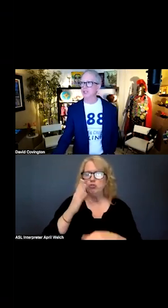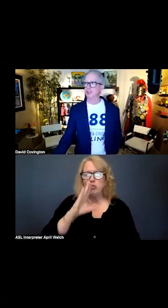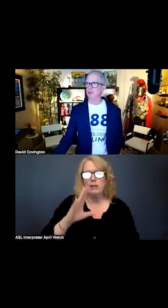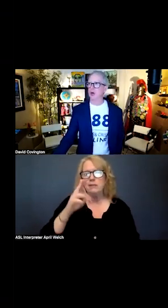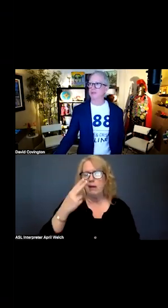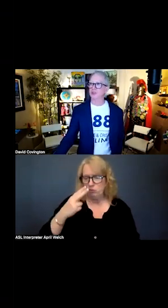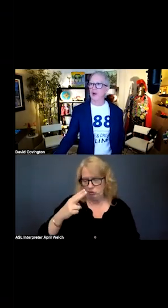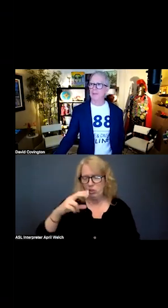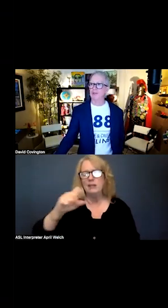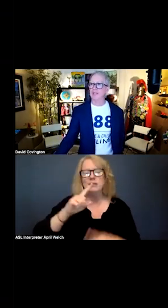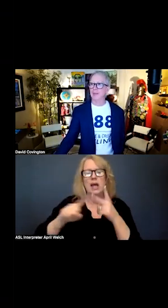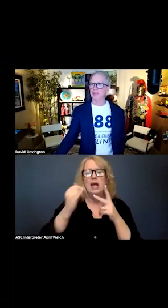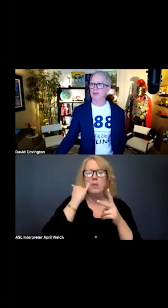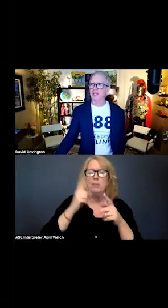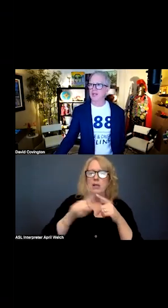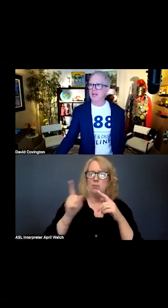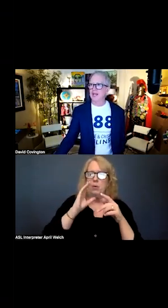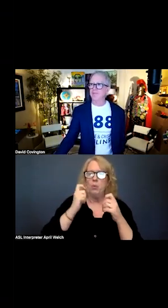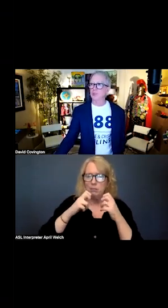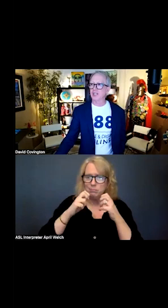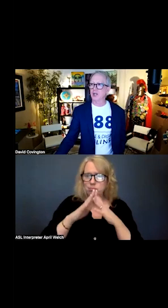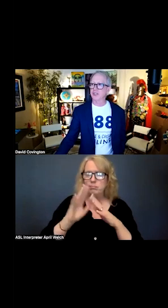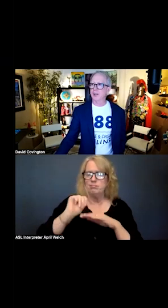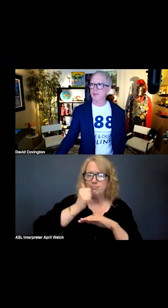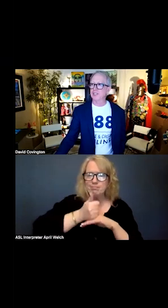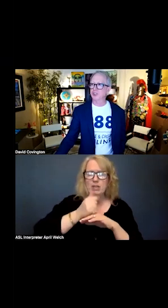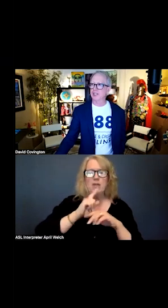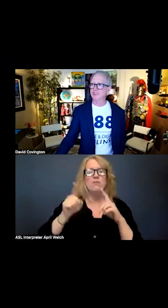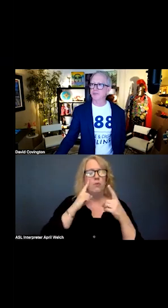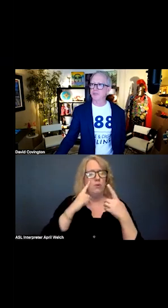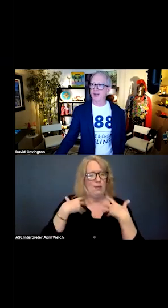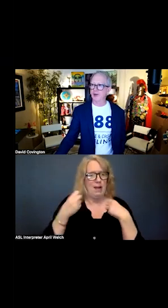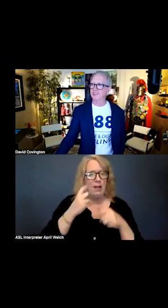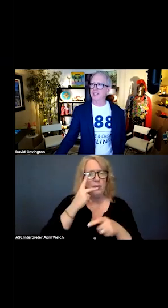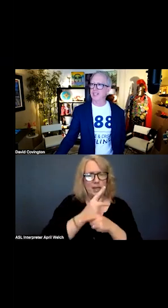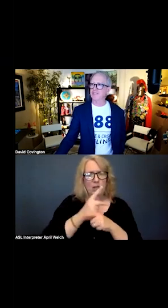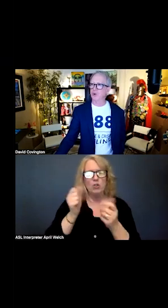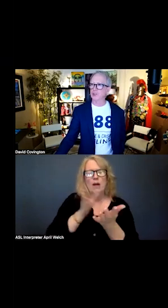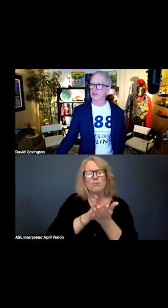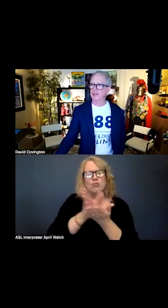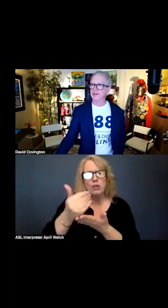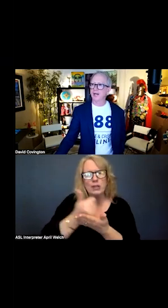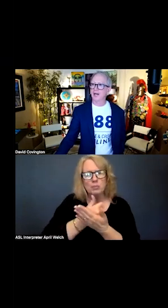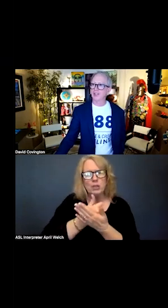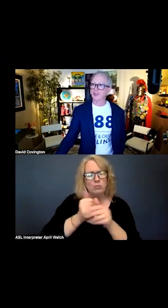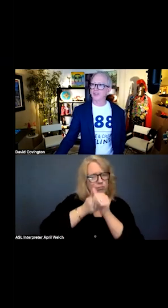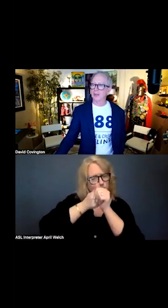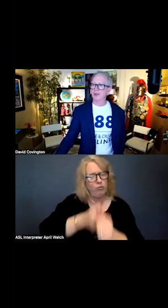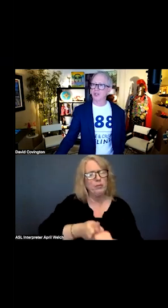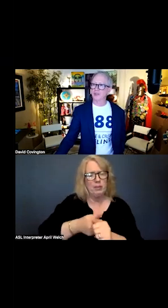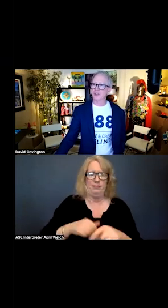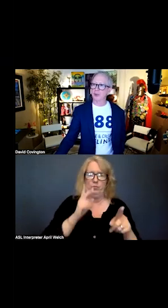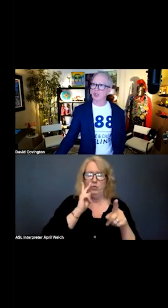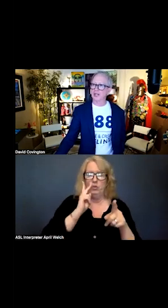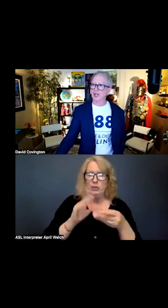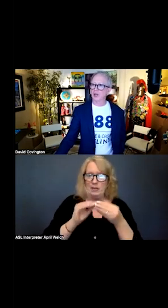and Treasury departments to rapidly implement and enforce healthcare price transparency enforcement. You see in the